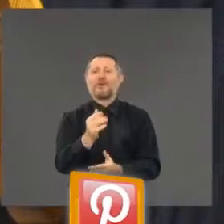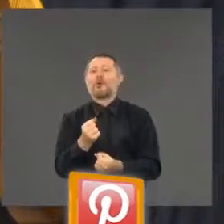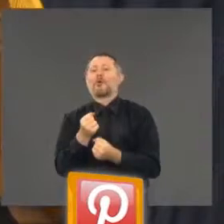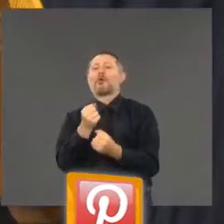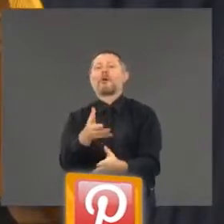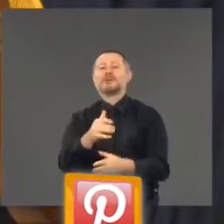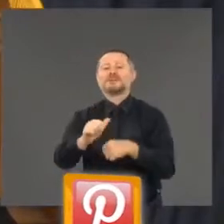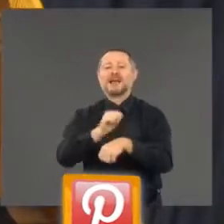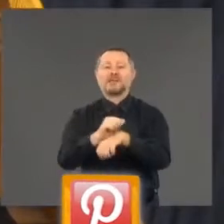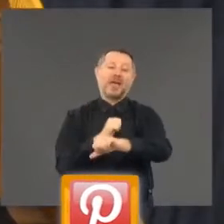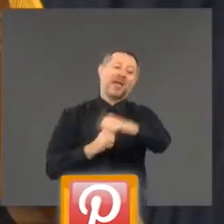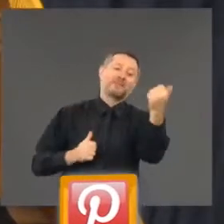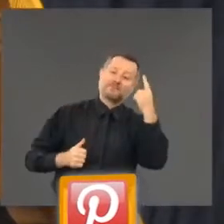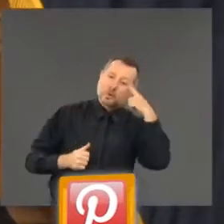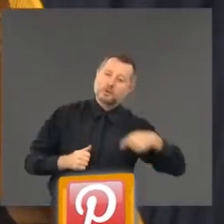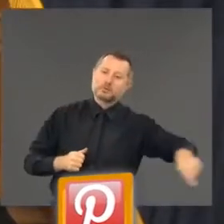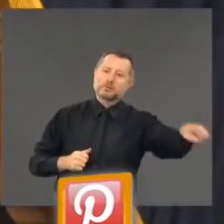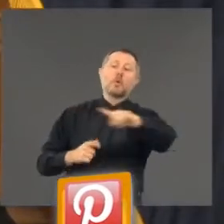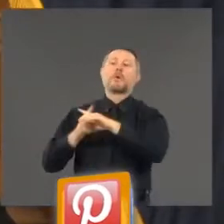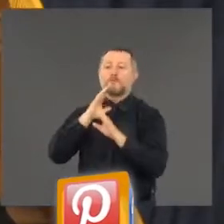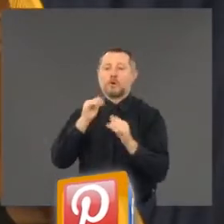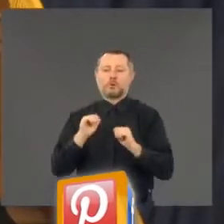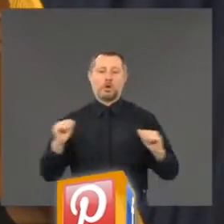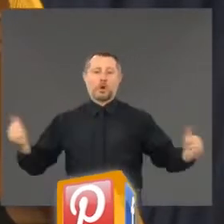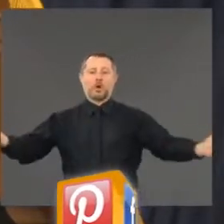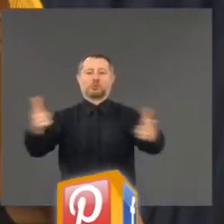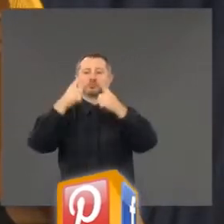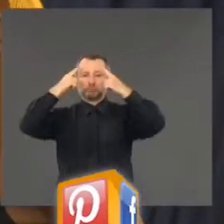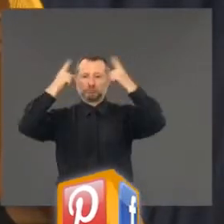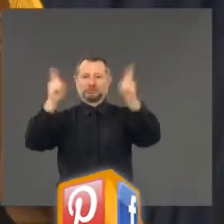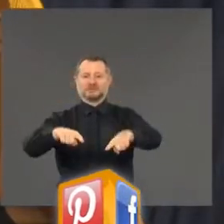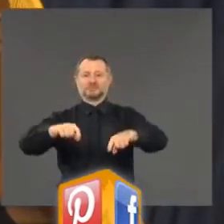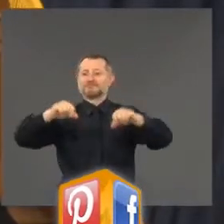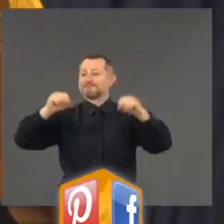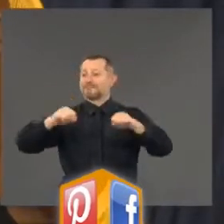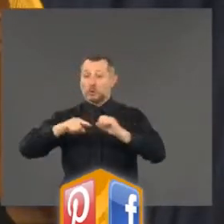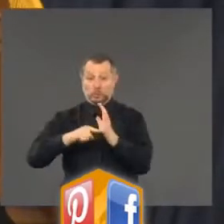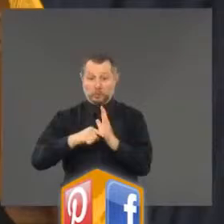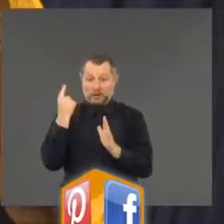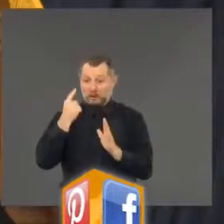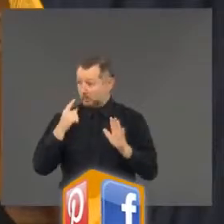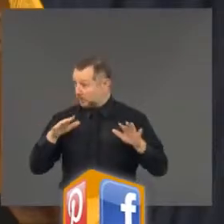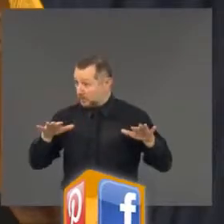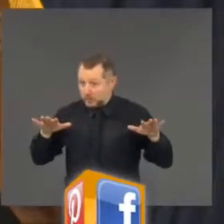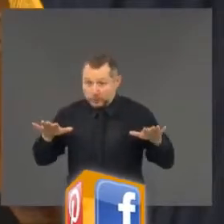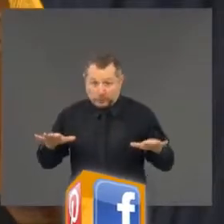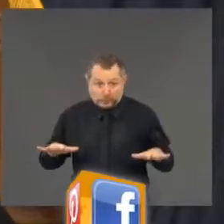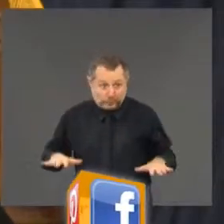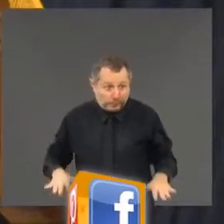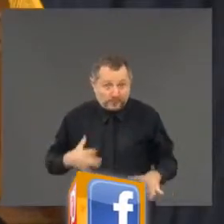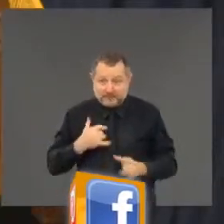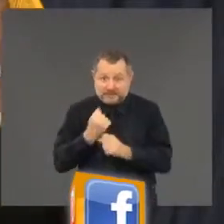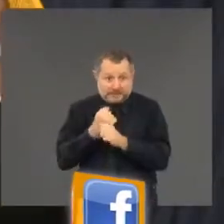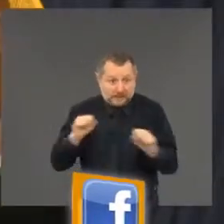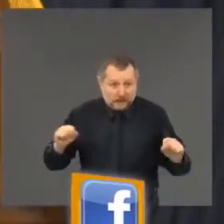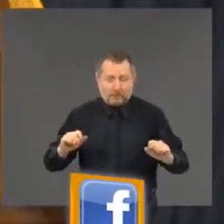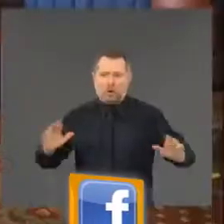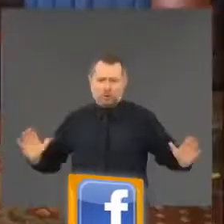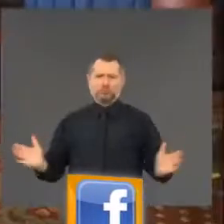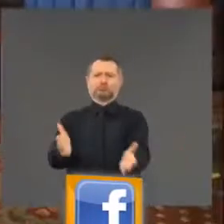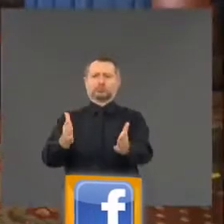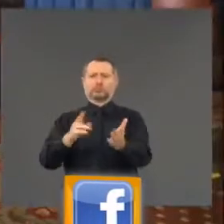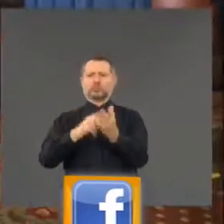agrees, as soon as it is safe, we will allow it, and the Department of Health is looking at it on a daily basis. Karen?